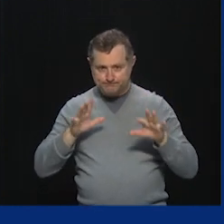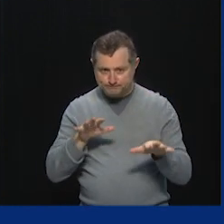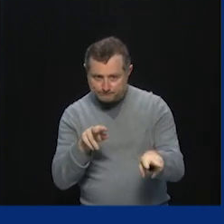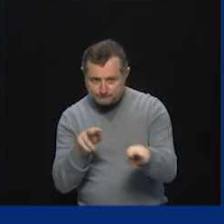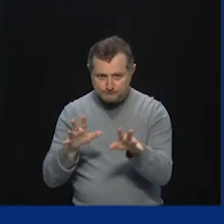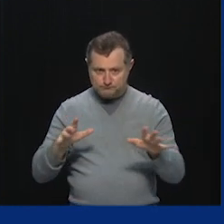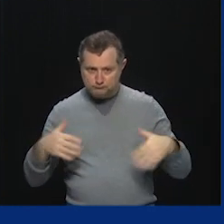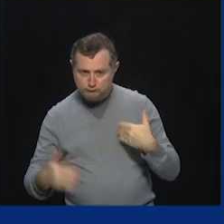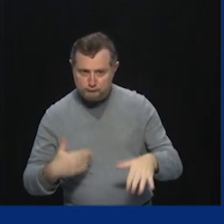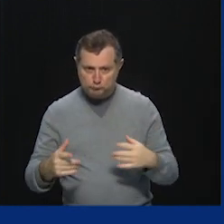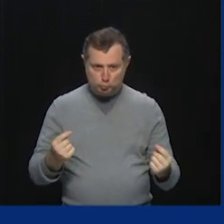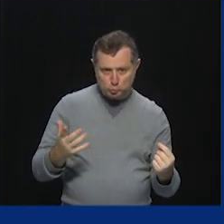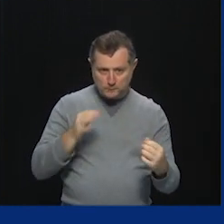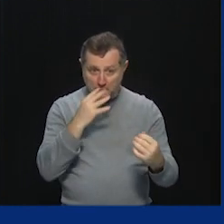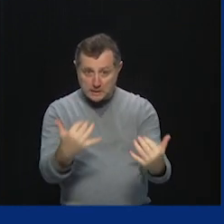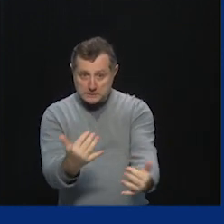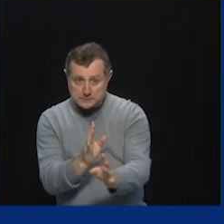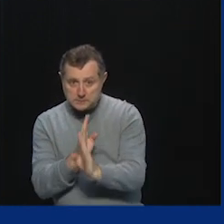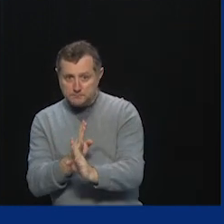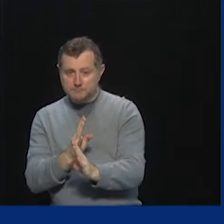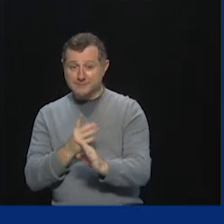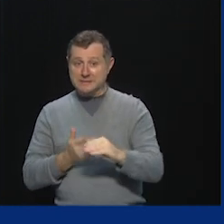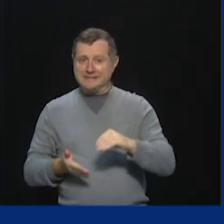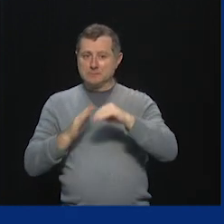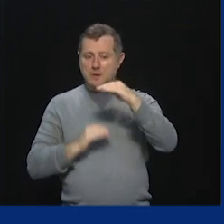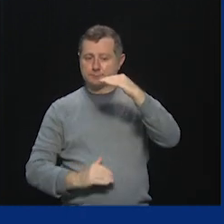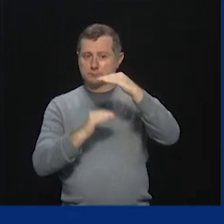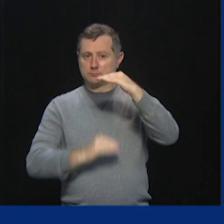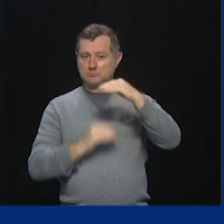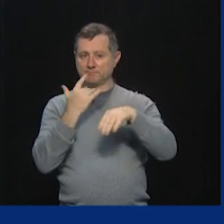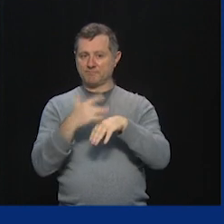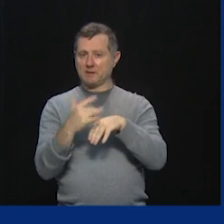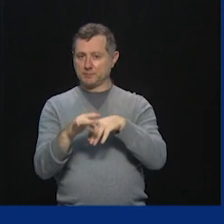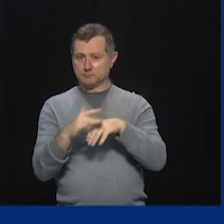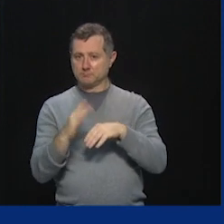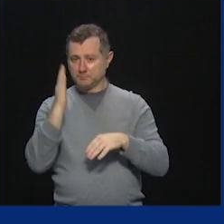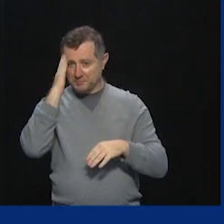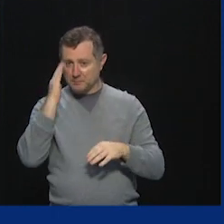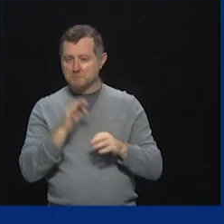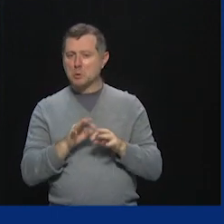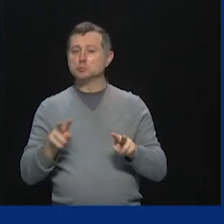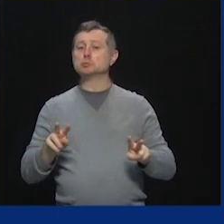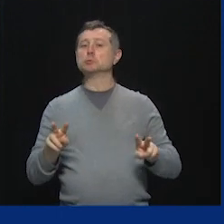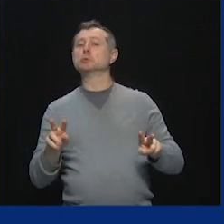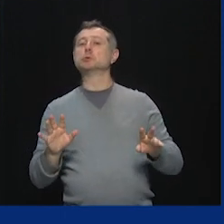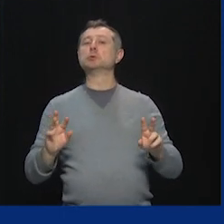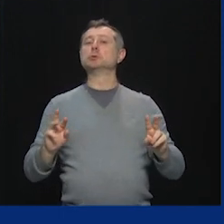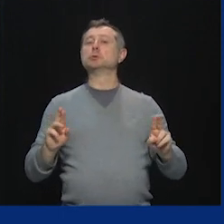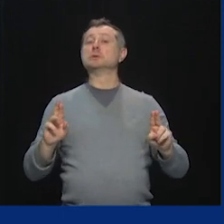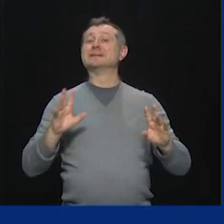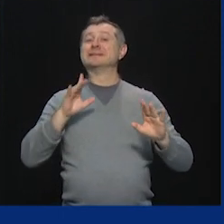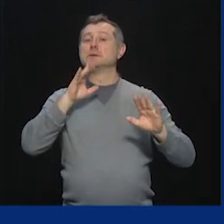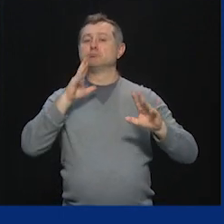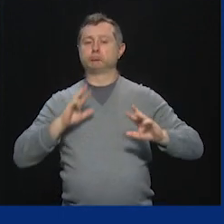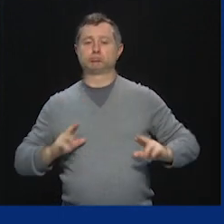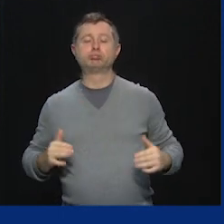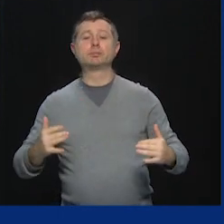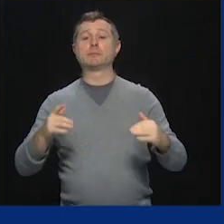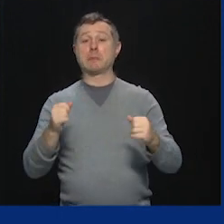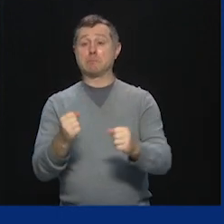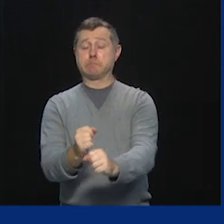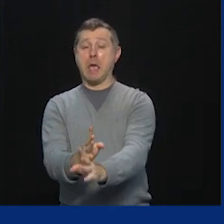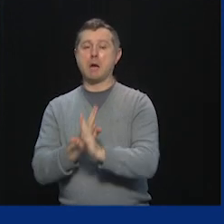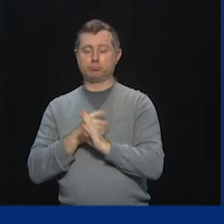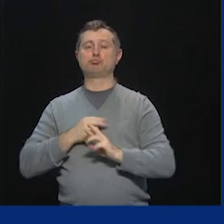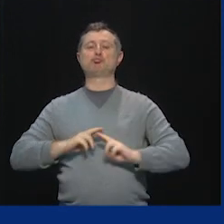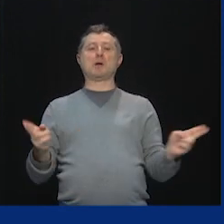know what to do. They've done this before. So we stand ready to trigger whatever we have to do to activate more capacity. We're not there yet, but it's